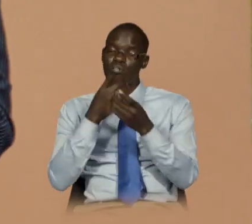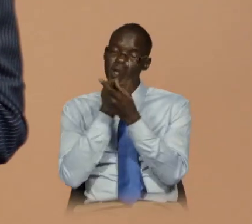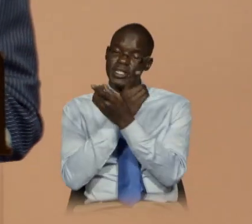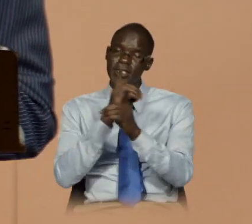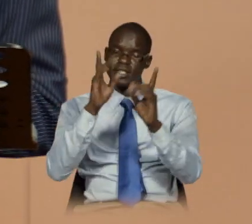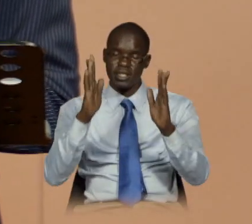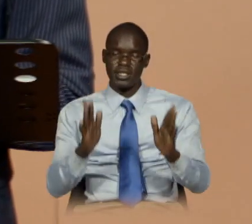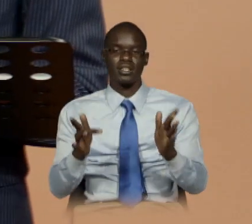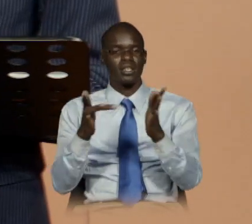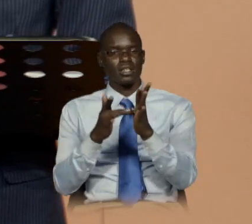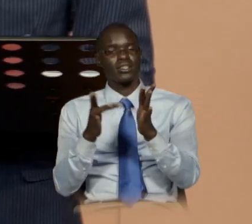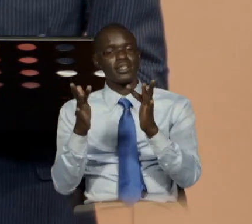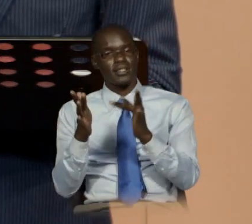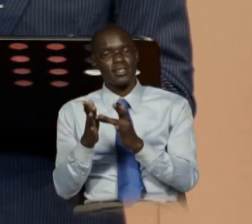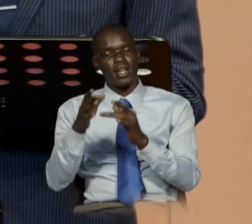into the fold of my Redeemer,